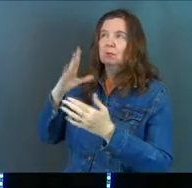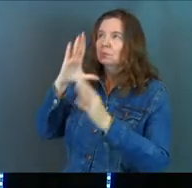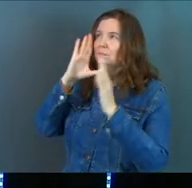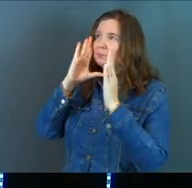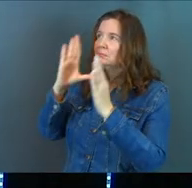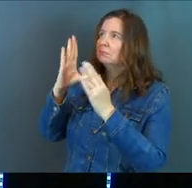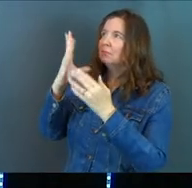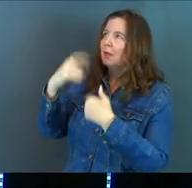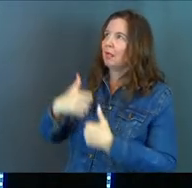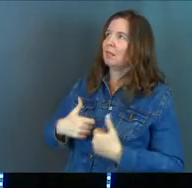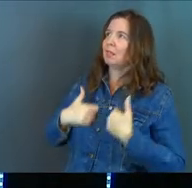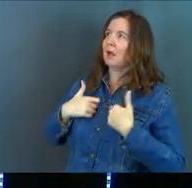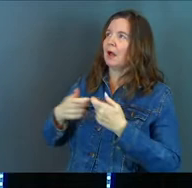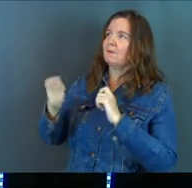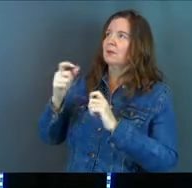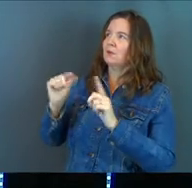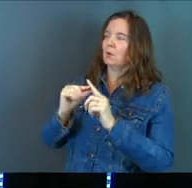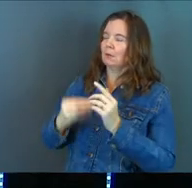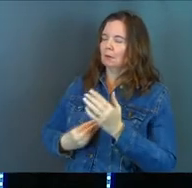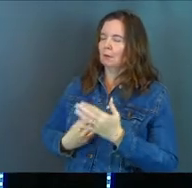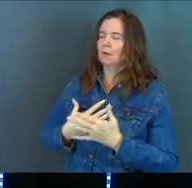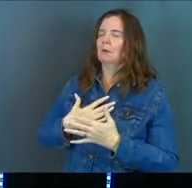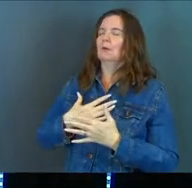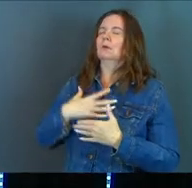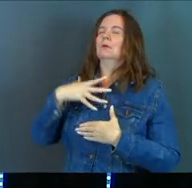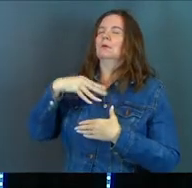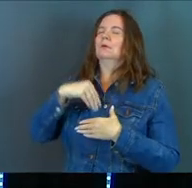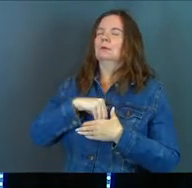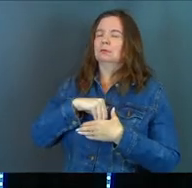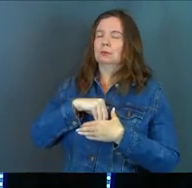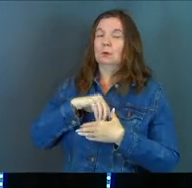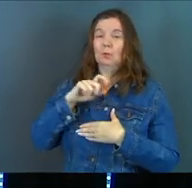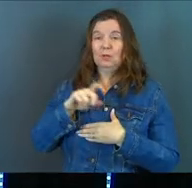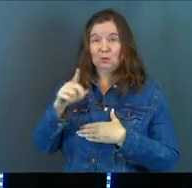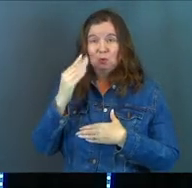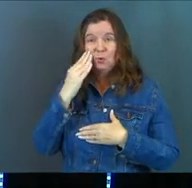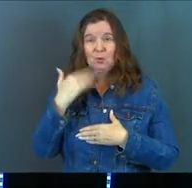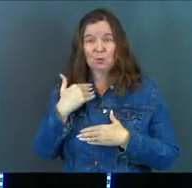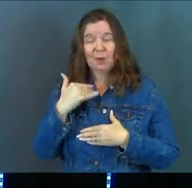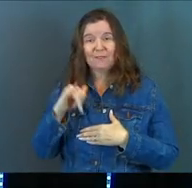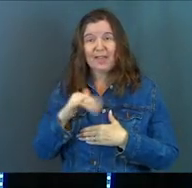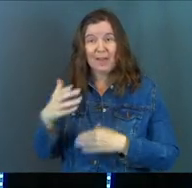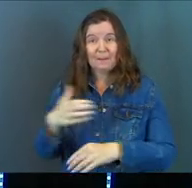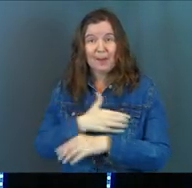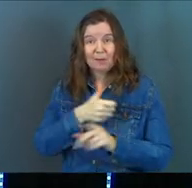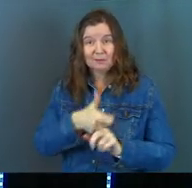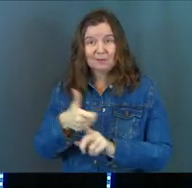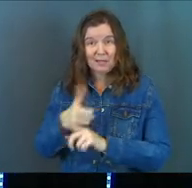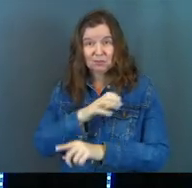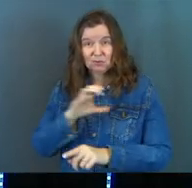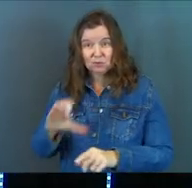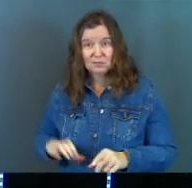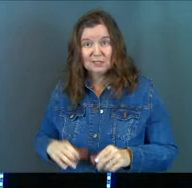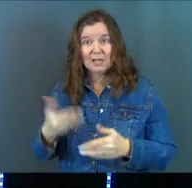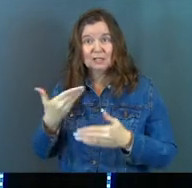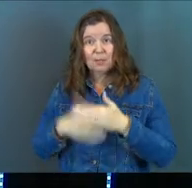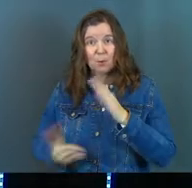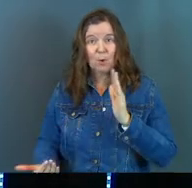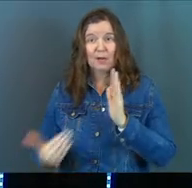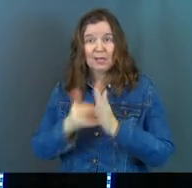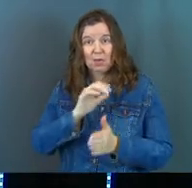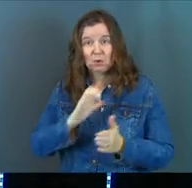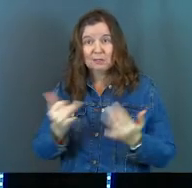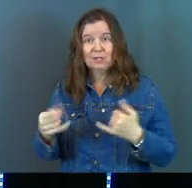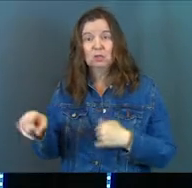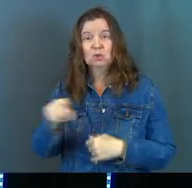words. And we need them. And we can discern them. You have that superpower as a Christian. As a born-again Christian